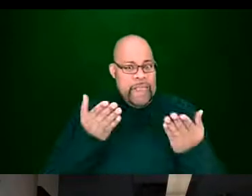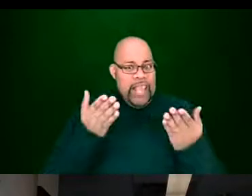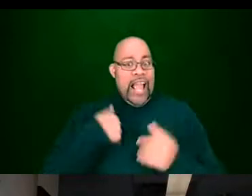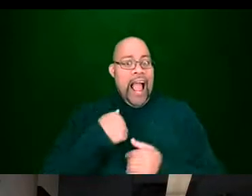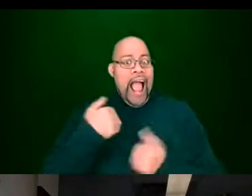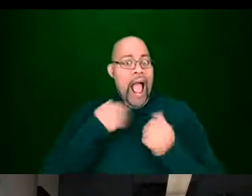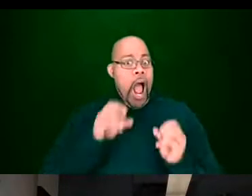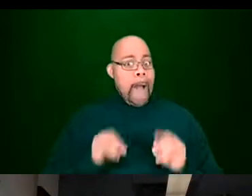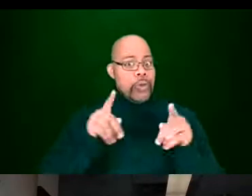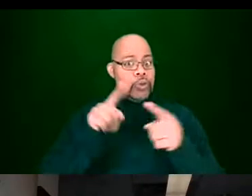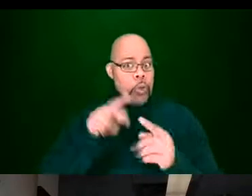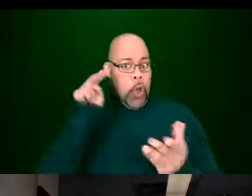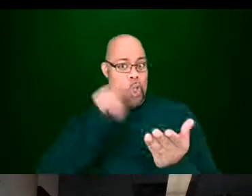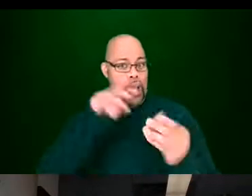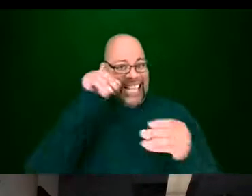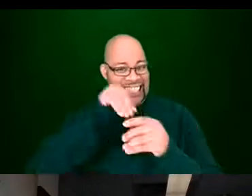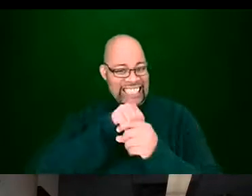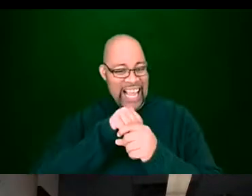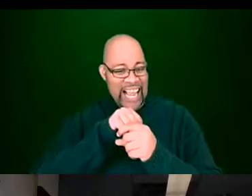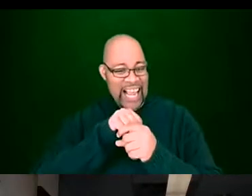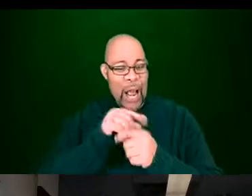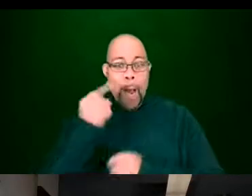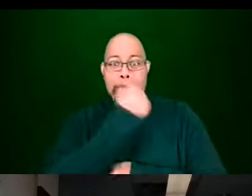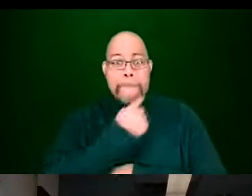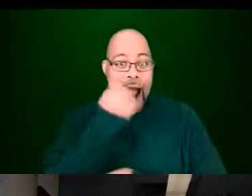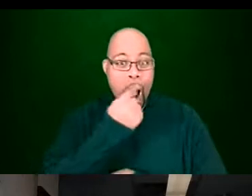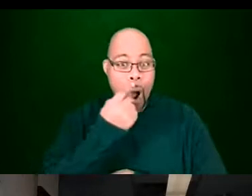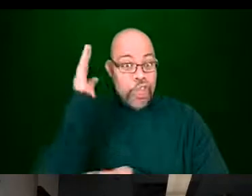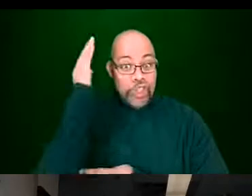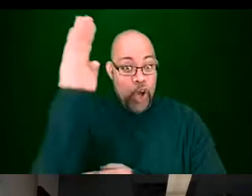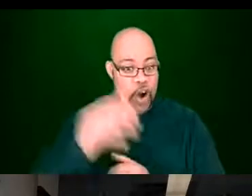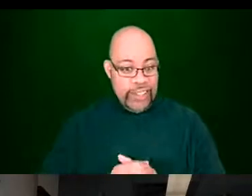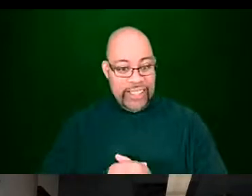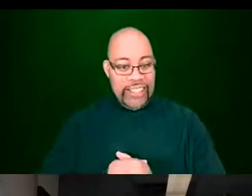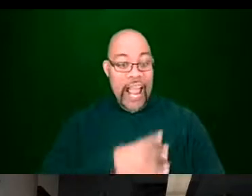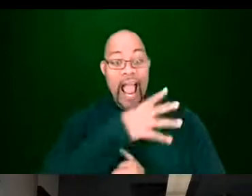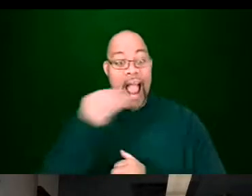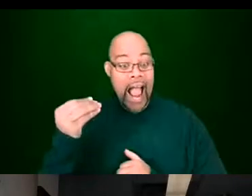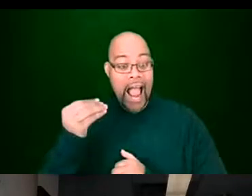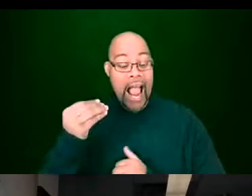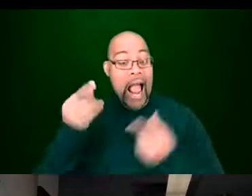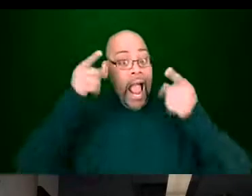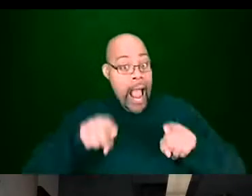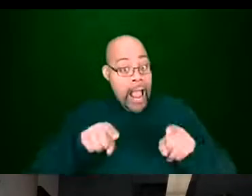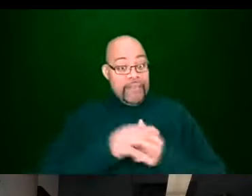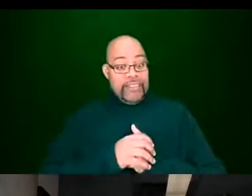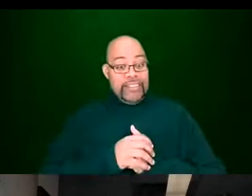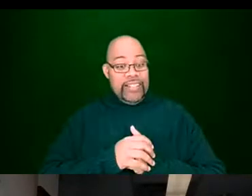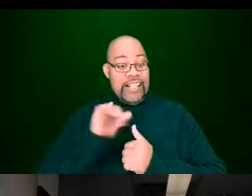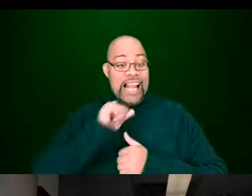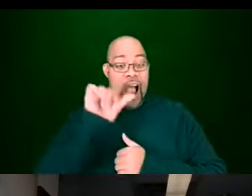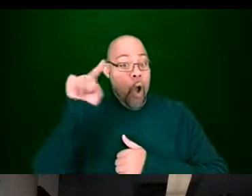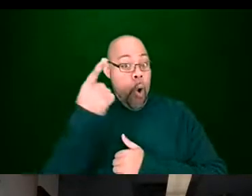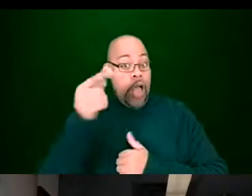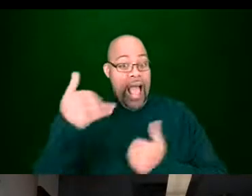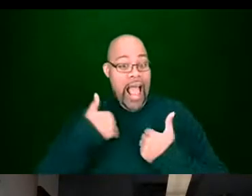the opportunity to look inside of the mouth of a shark, and it turns out that not only do